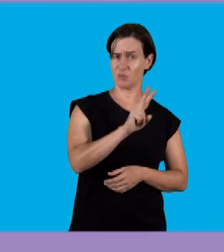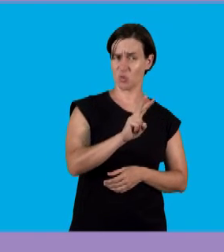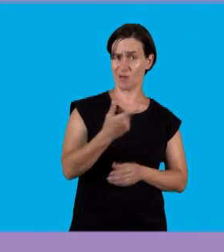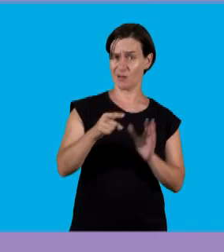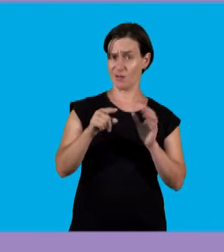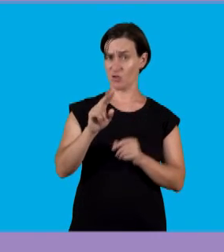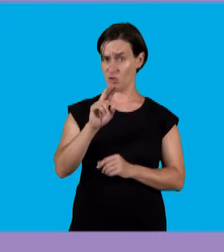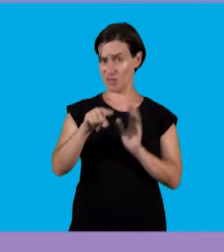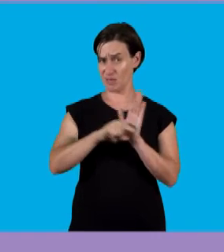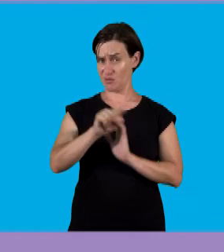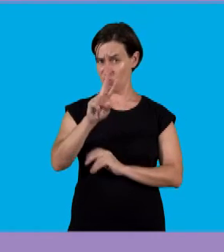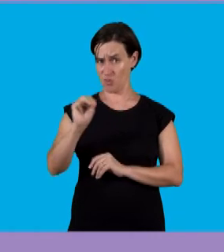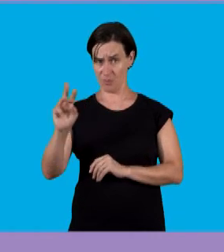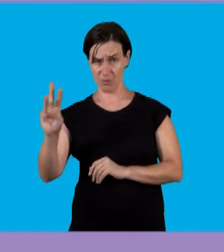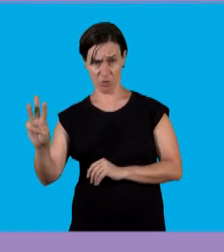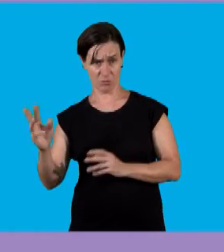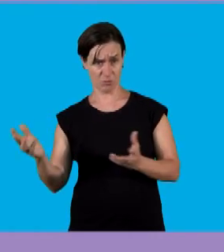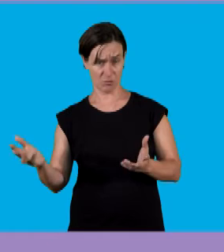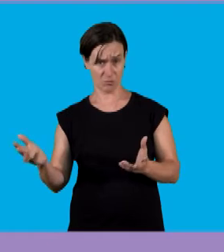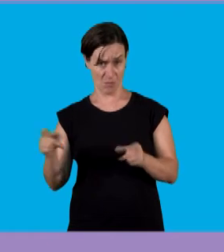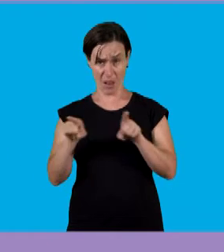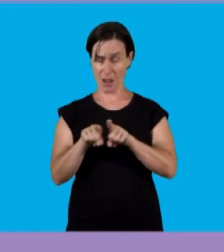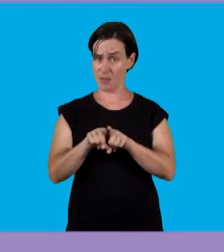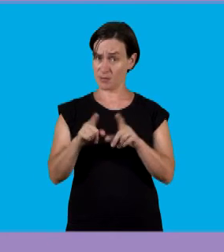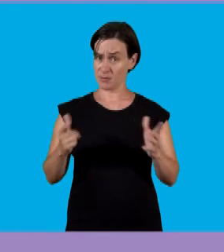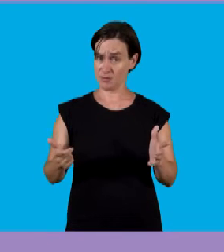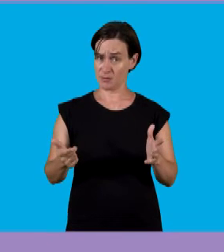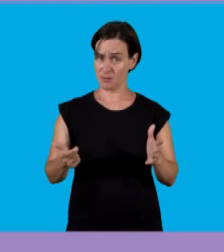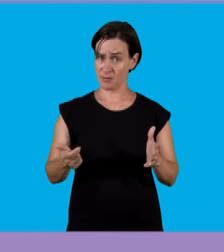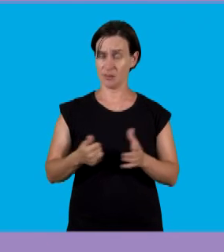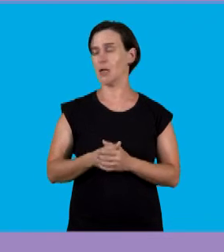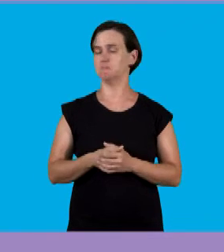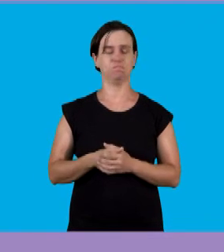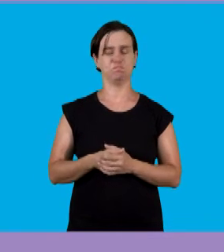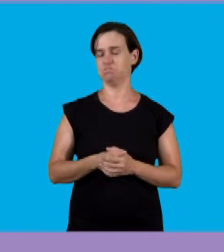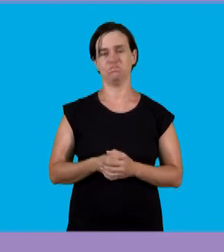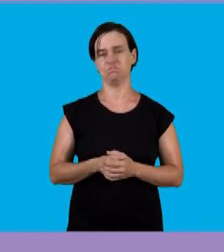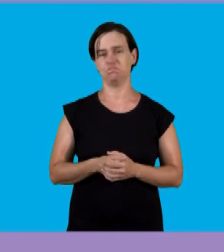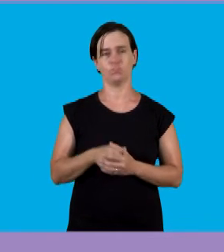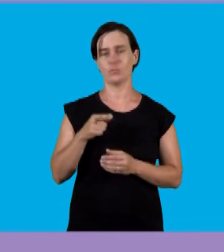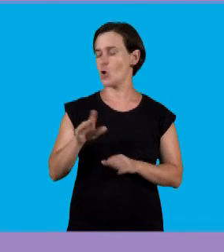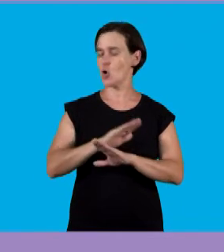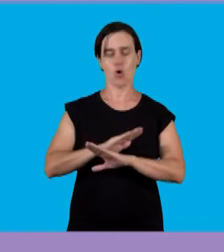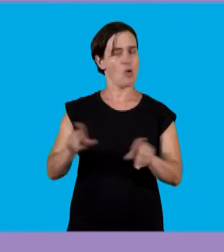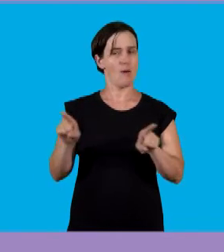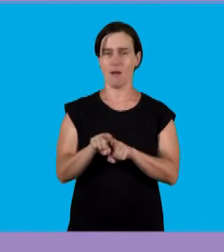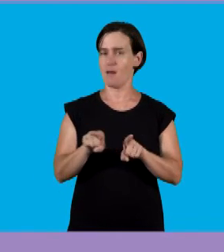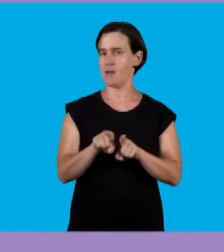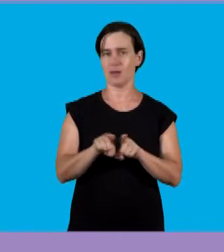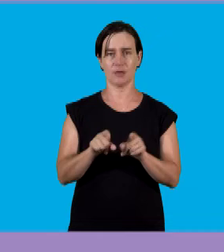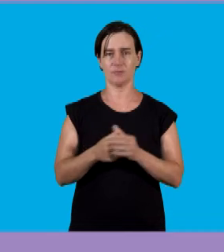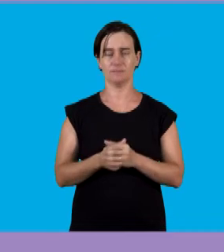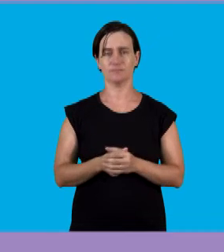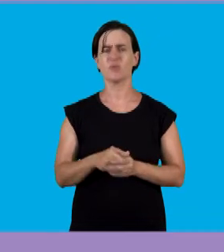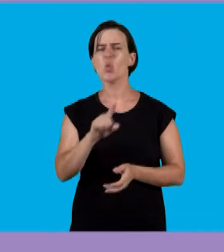What about 5m squared and negative 2m squared? We can start with those two. Are they like terms? Well, no,